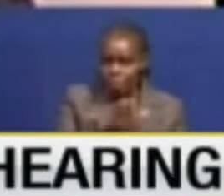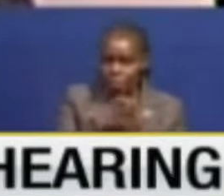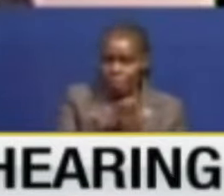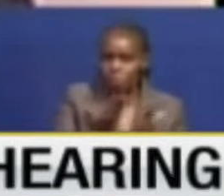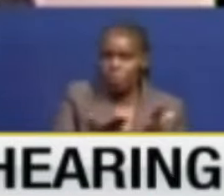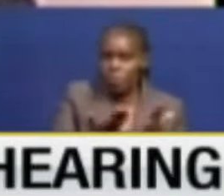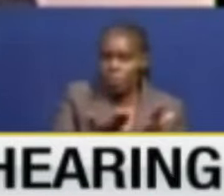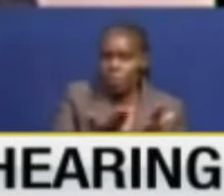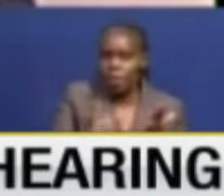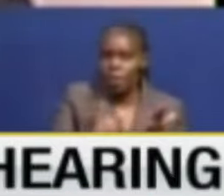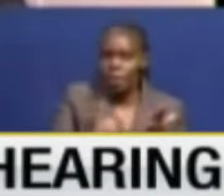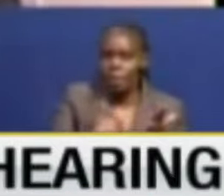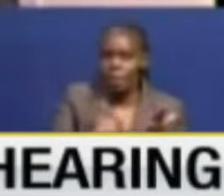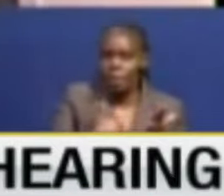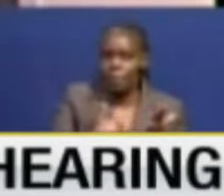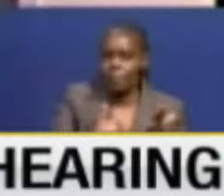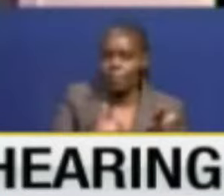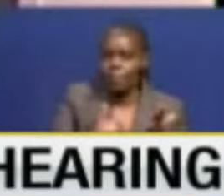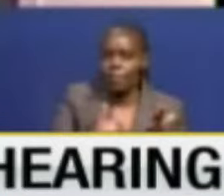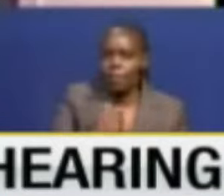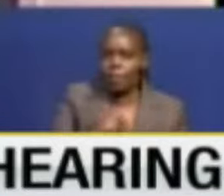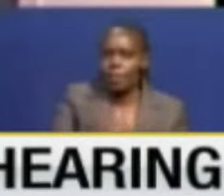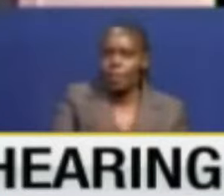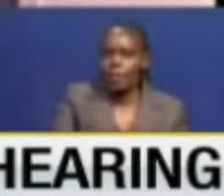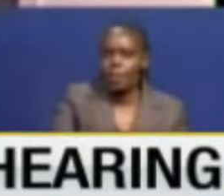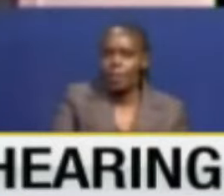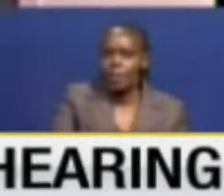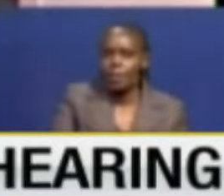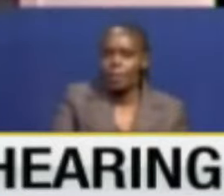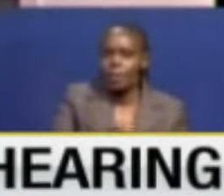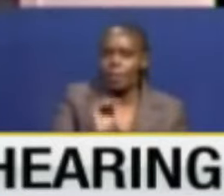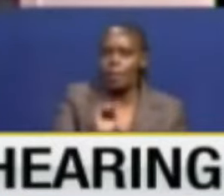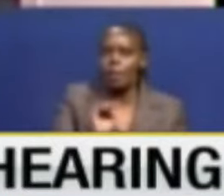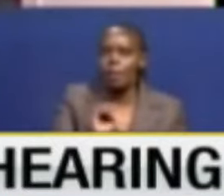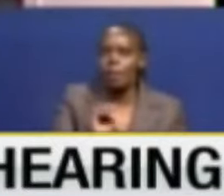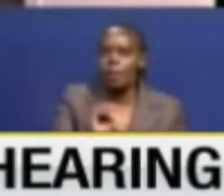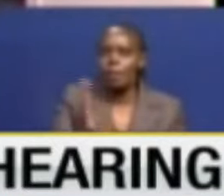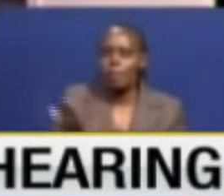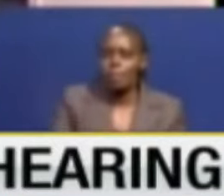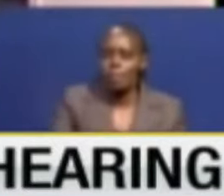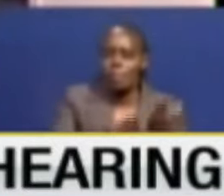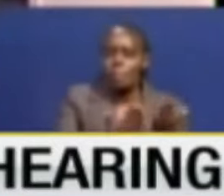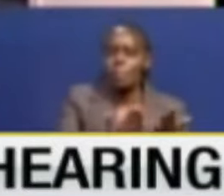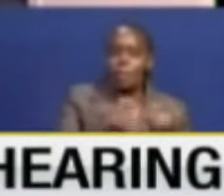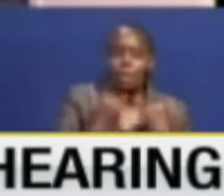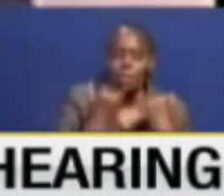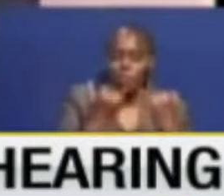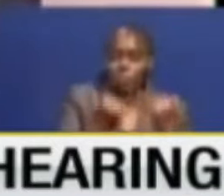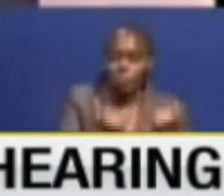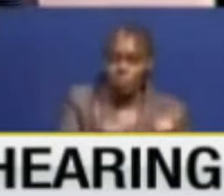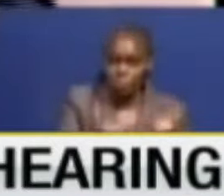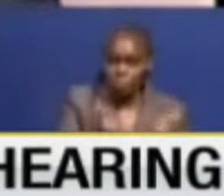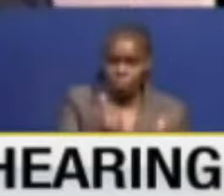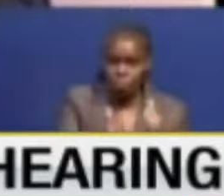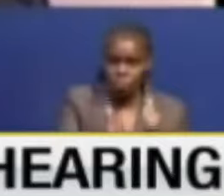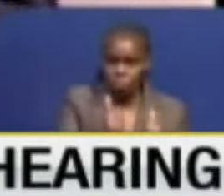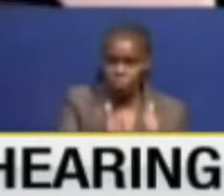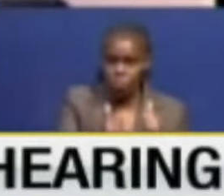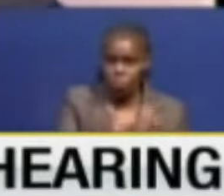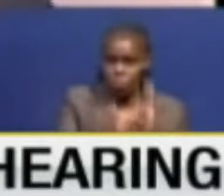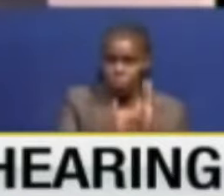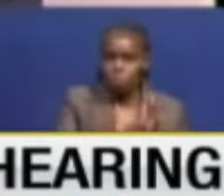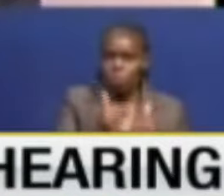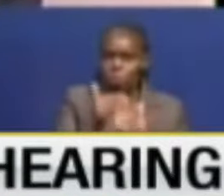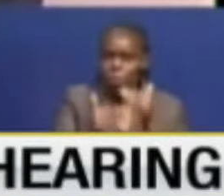premised, and that the also sought that she comes with any relevant information that relates to